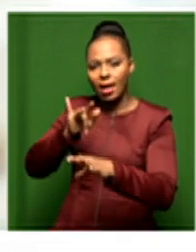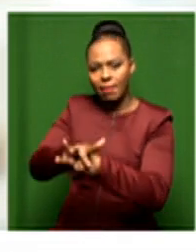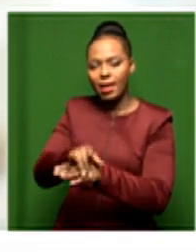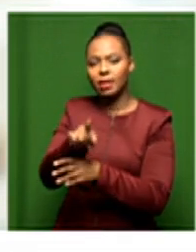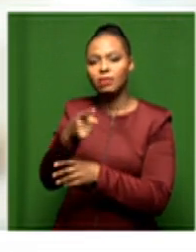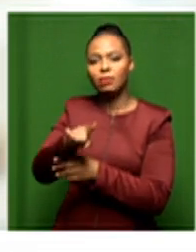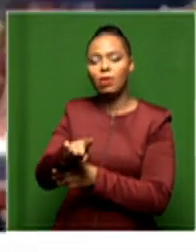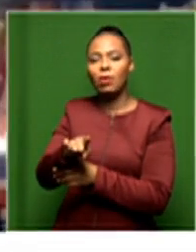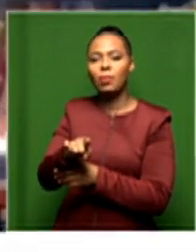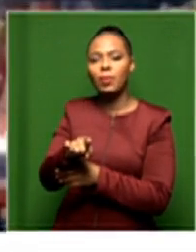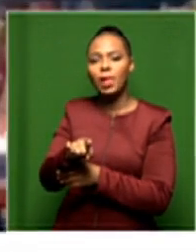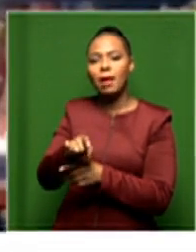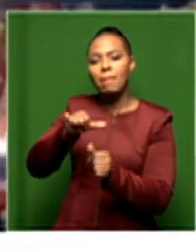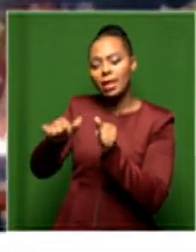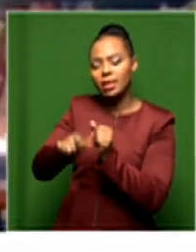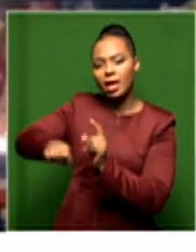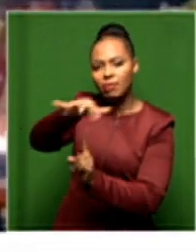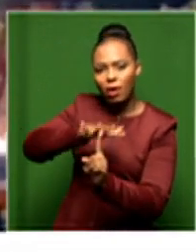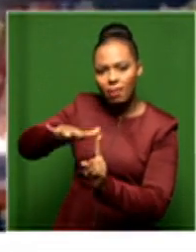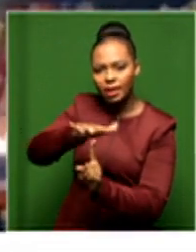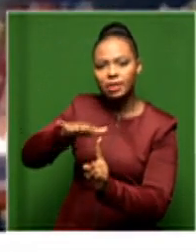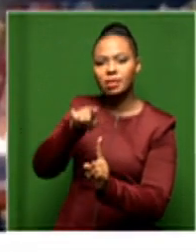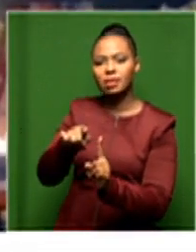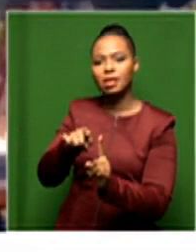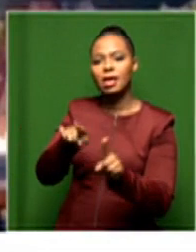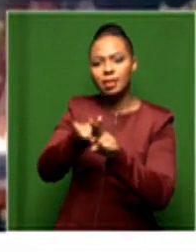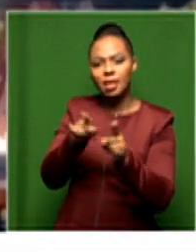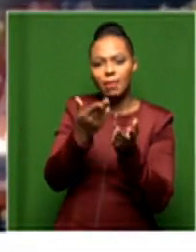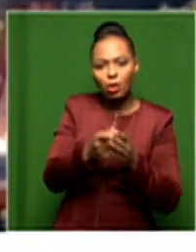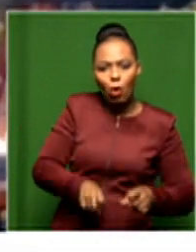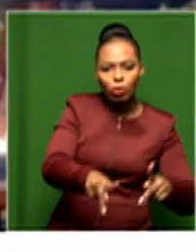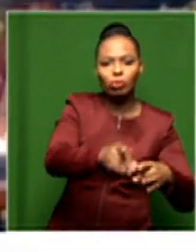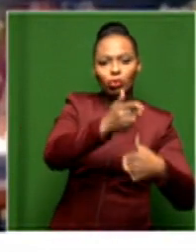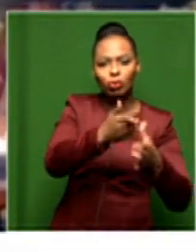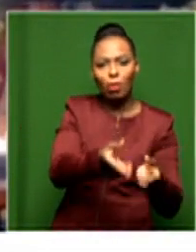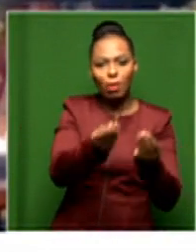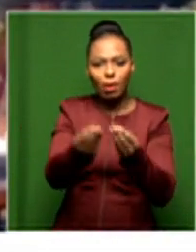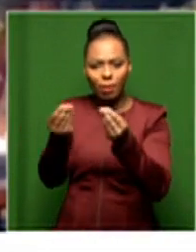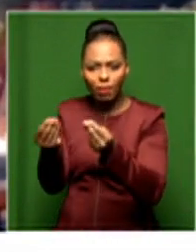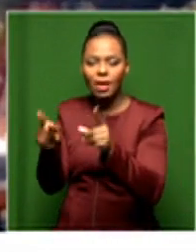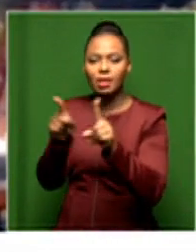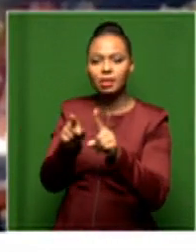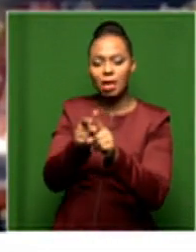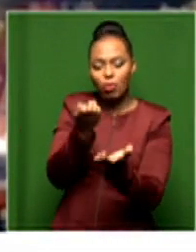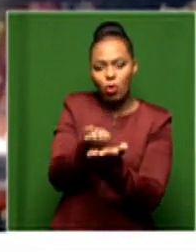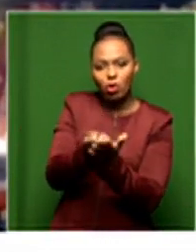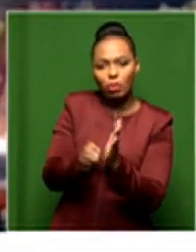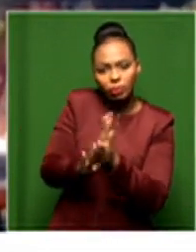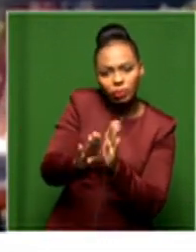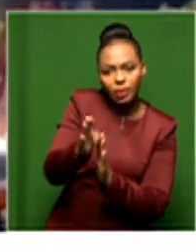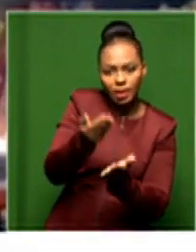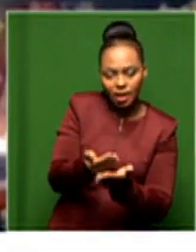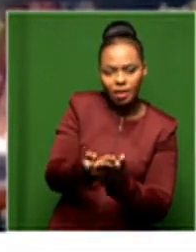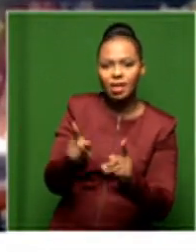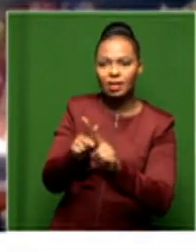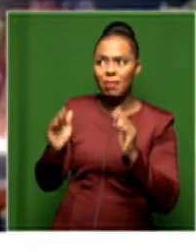landfill. It's better for the environment. It provides sustainable entry-level jobs in a skill-scarce economy and a high